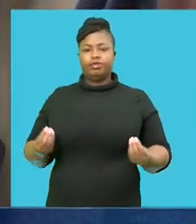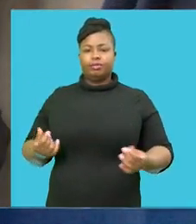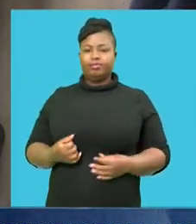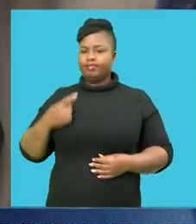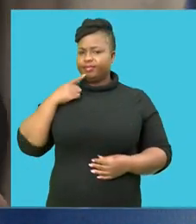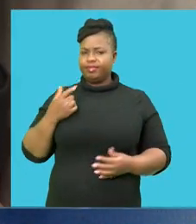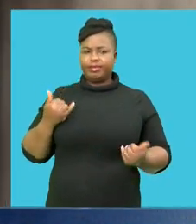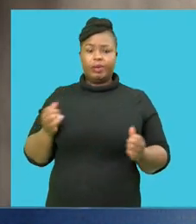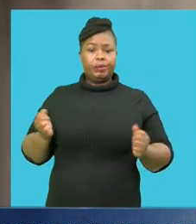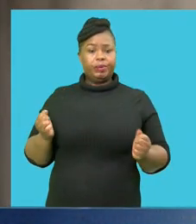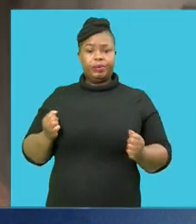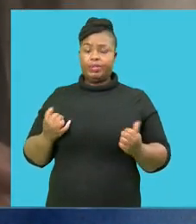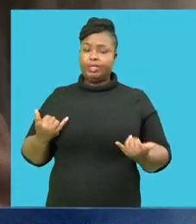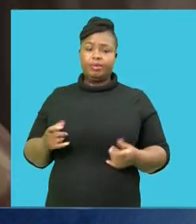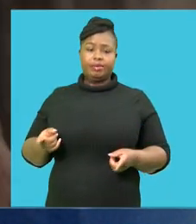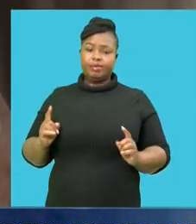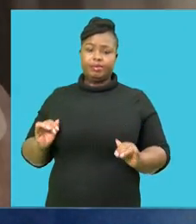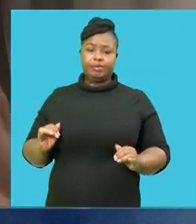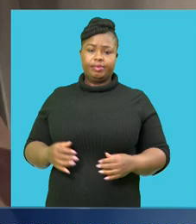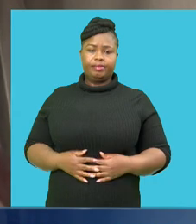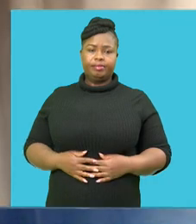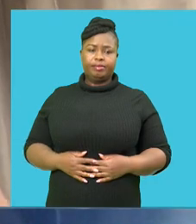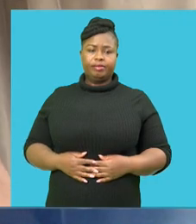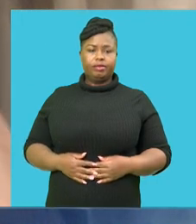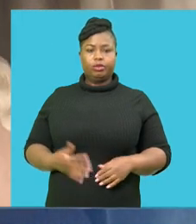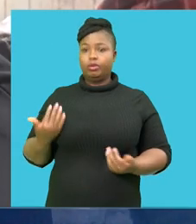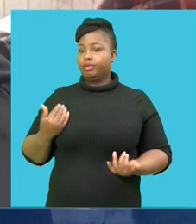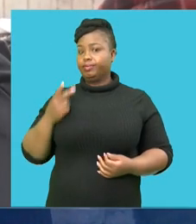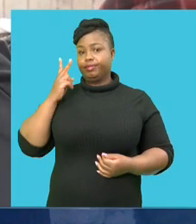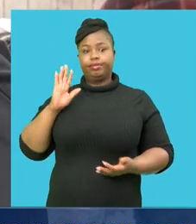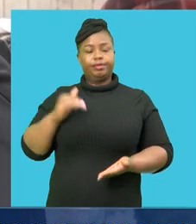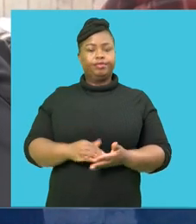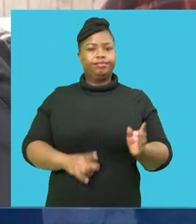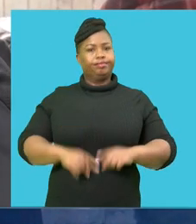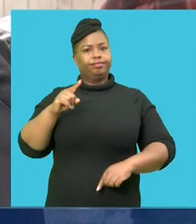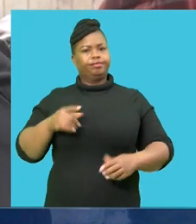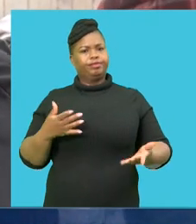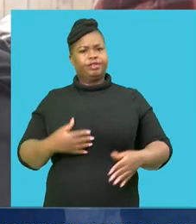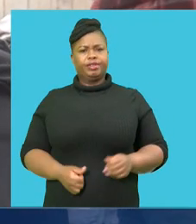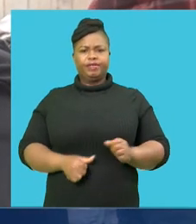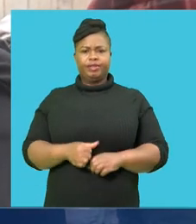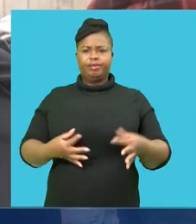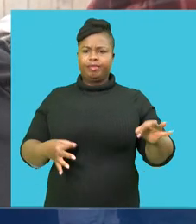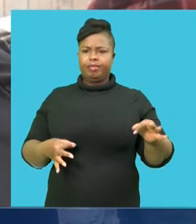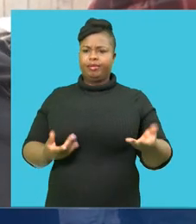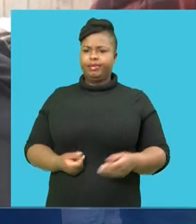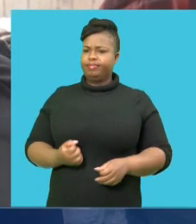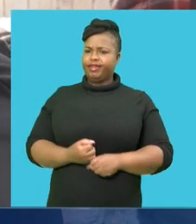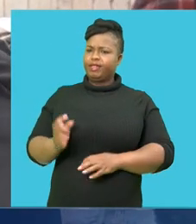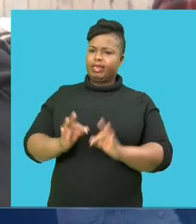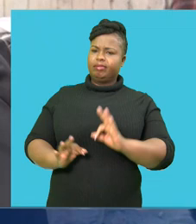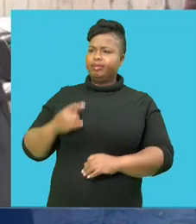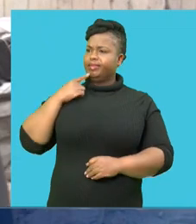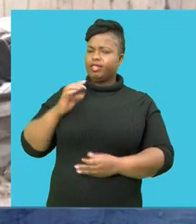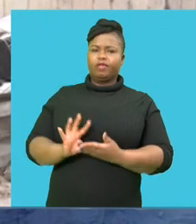ke amakhaza onke aphelela kubona. Sibone nje sebefika nje bezosikhipha baqale basisele amaphepha abatsho bathi 14